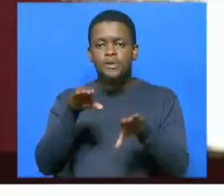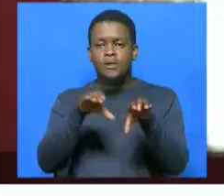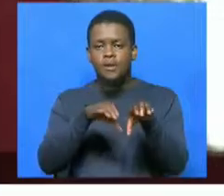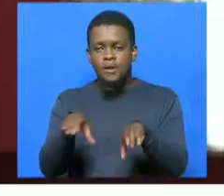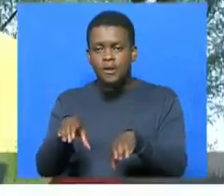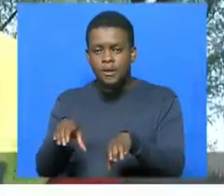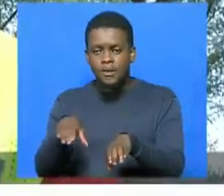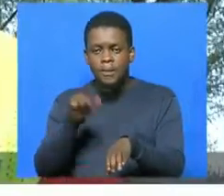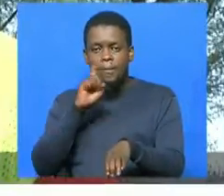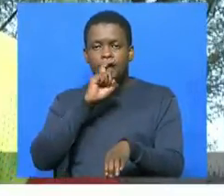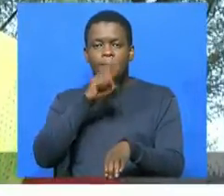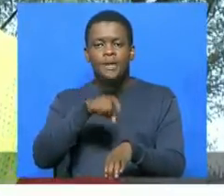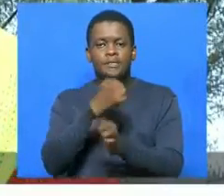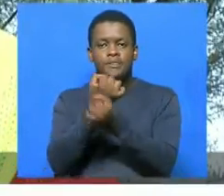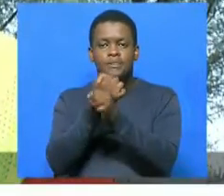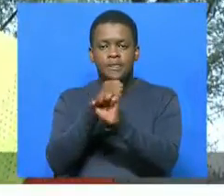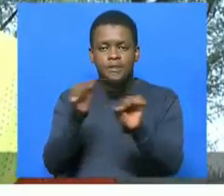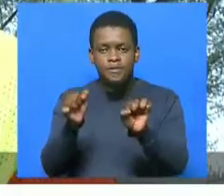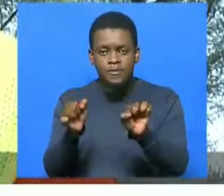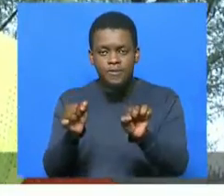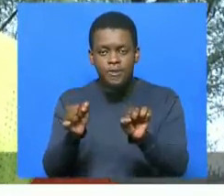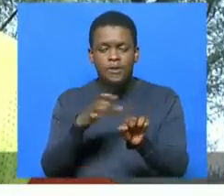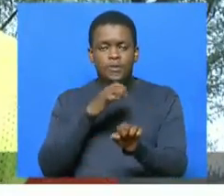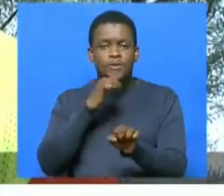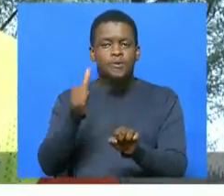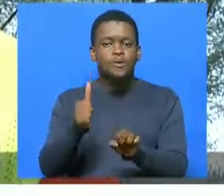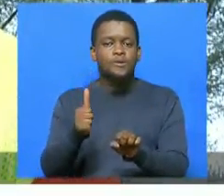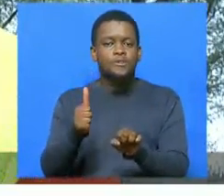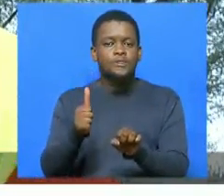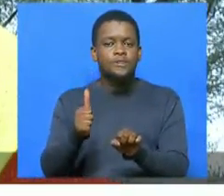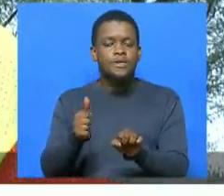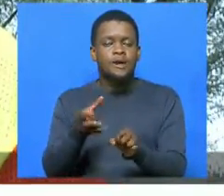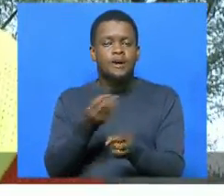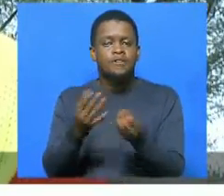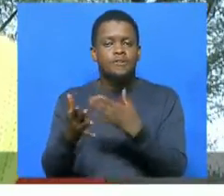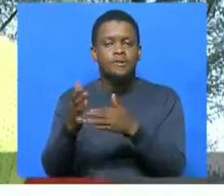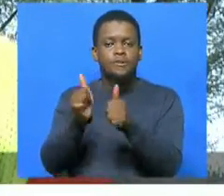because they played in contaminated water.